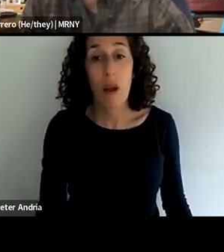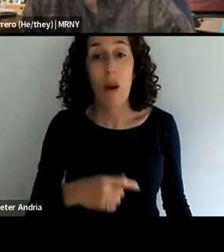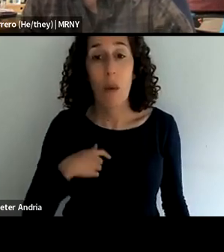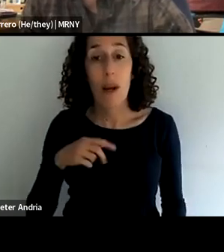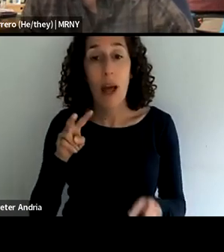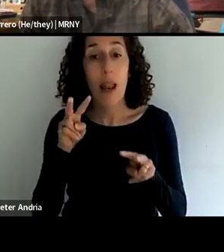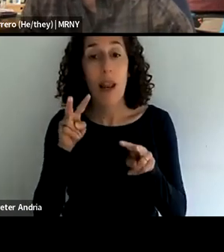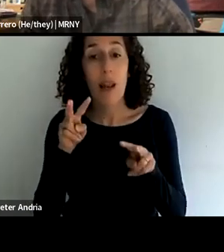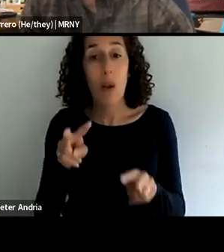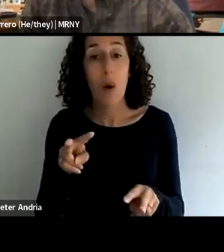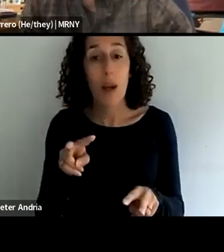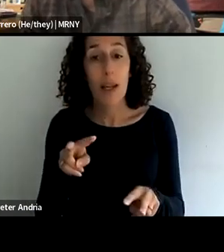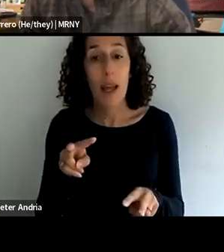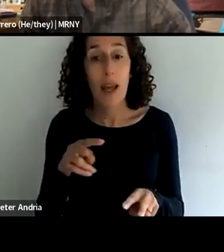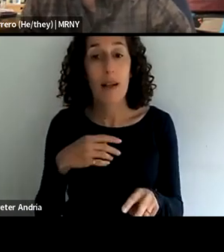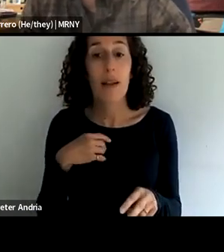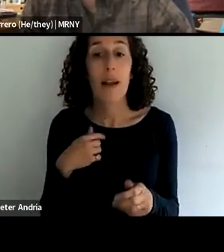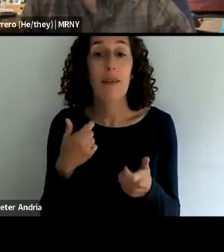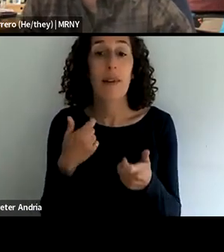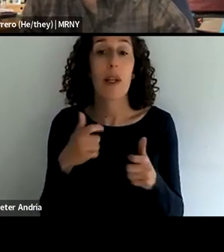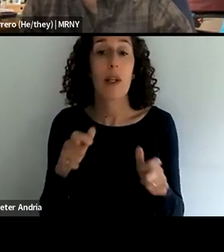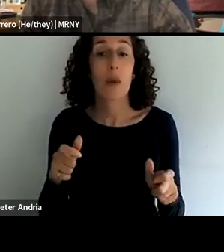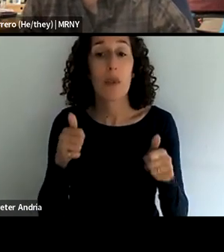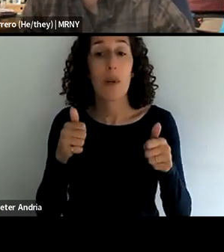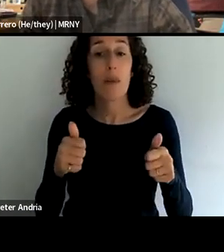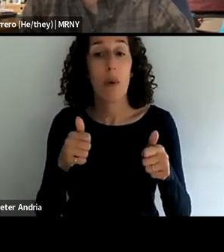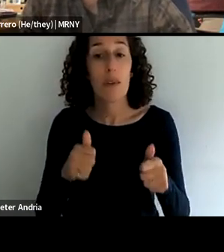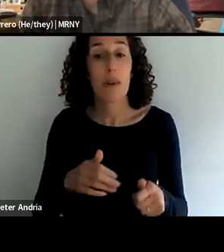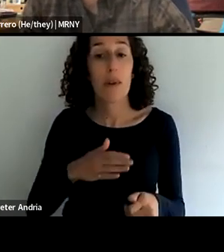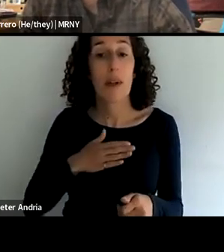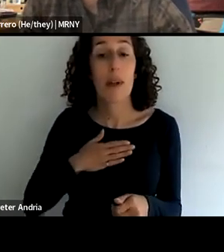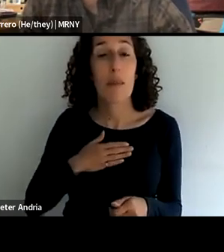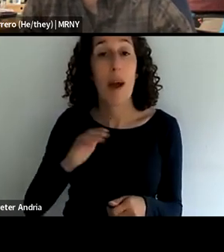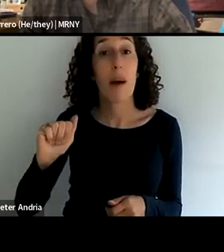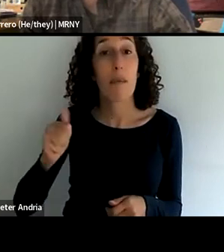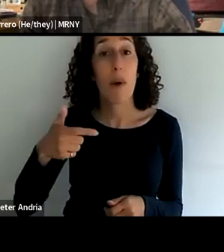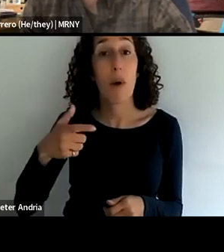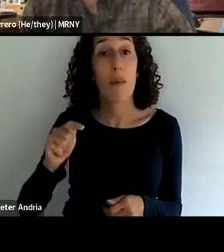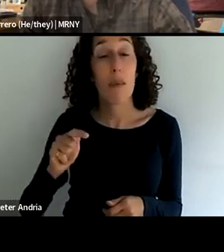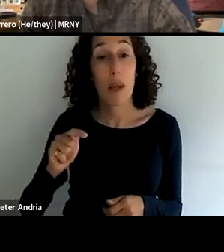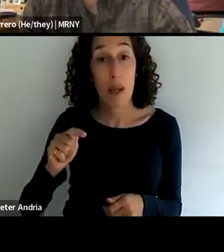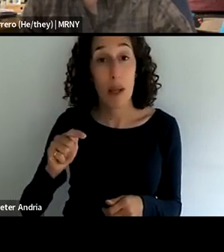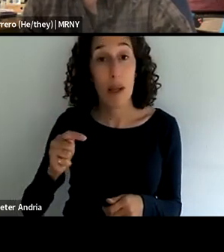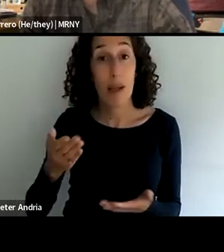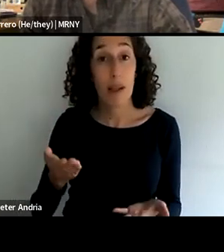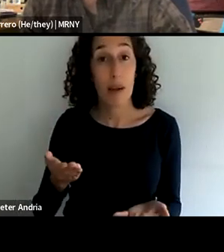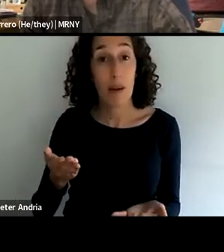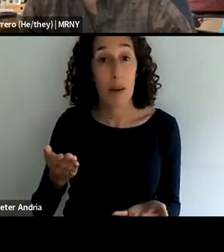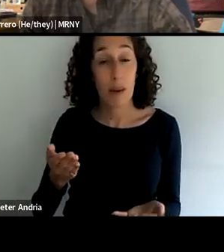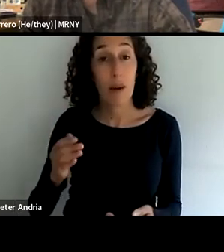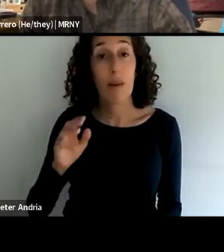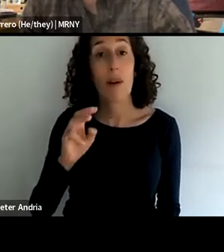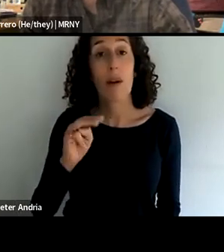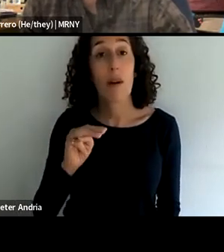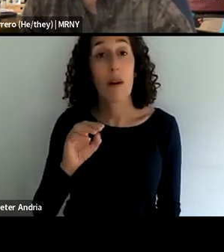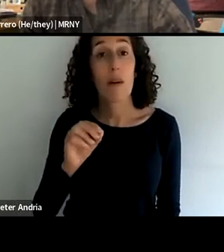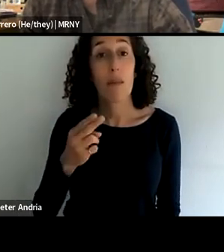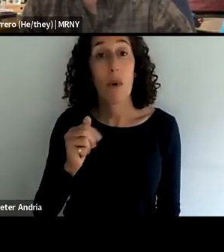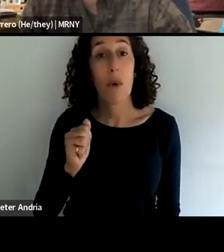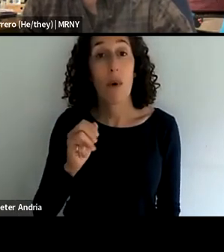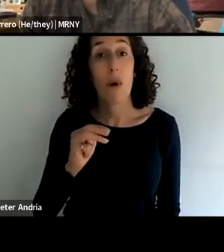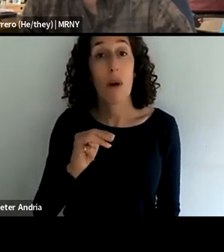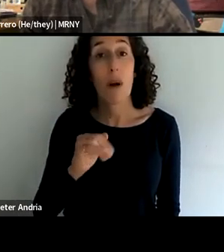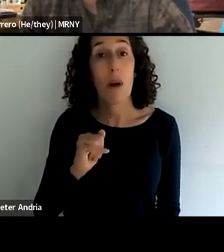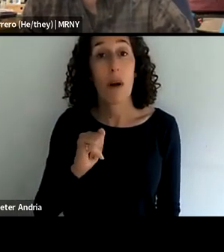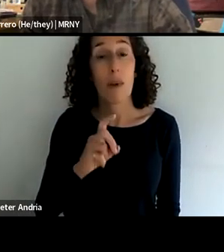like a huge poster in my apartment in LA of Muhammad Ali, and I have another one of Bruce Lee, and I'm a